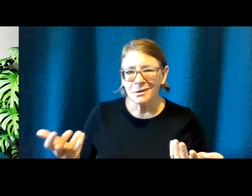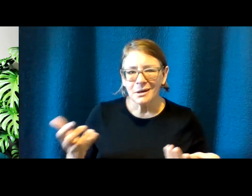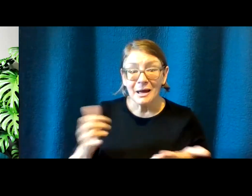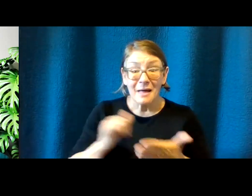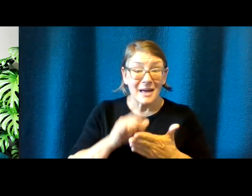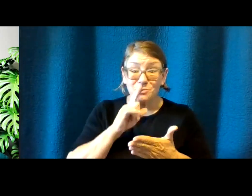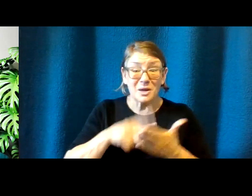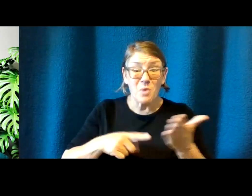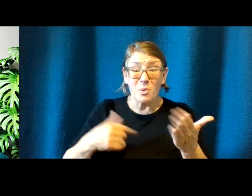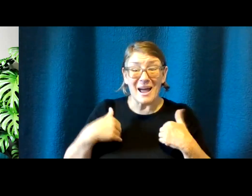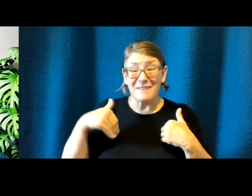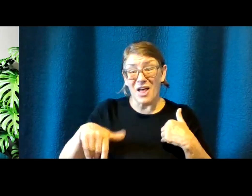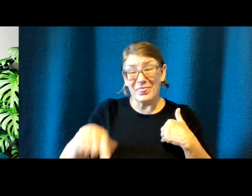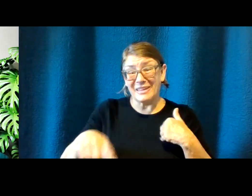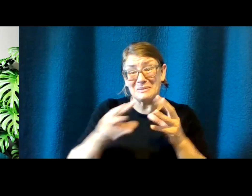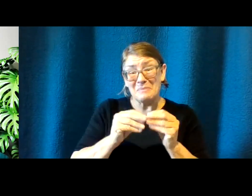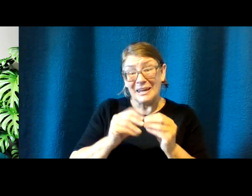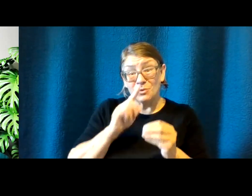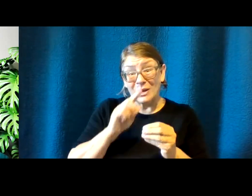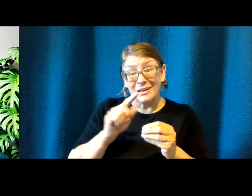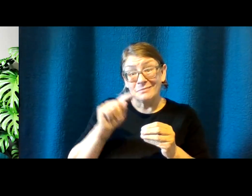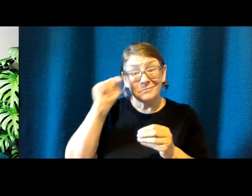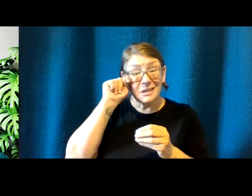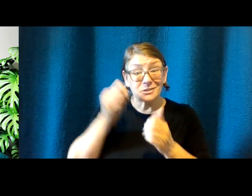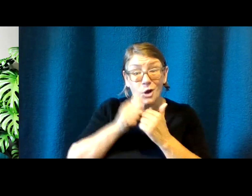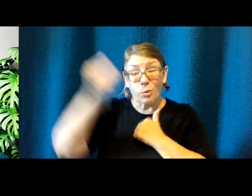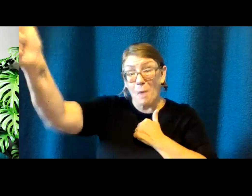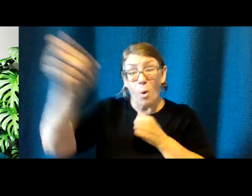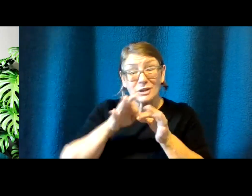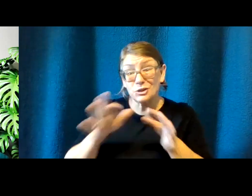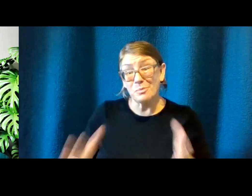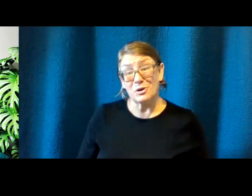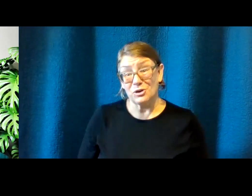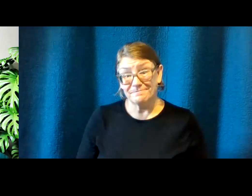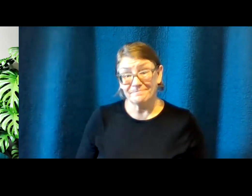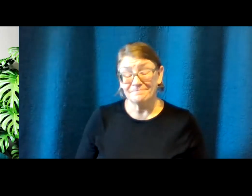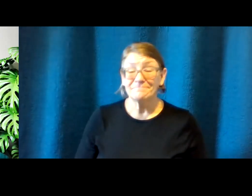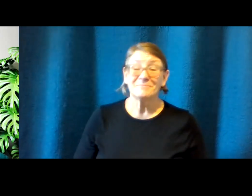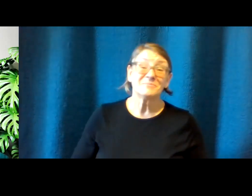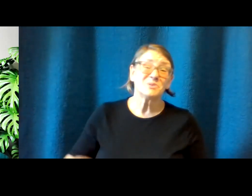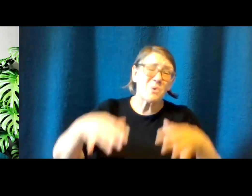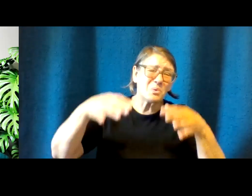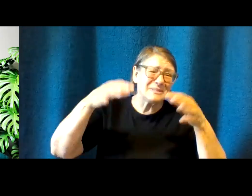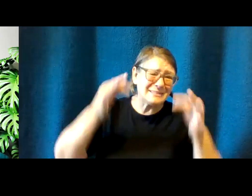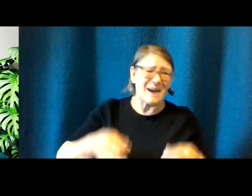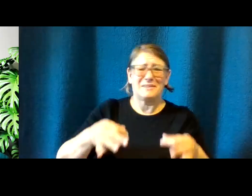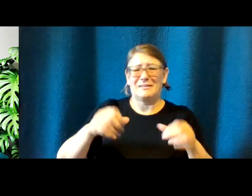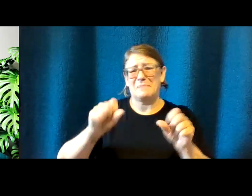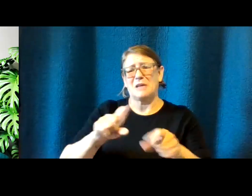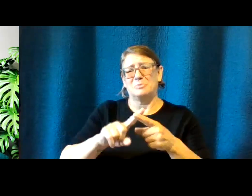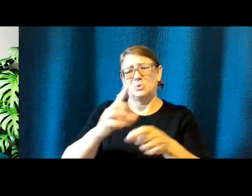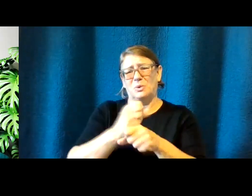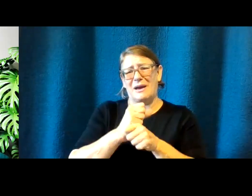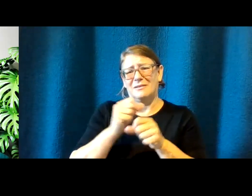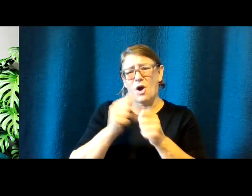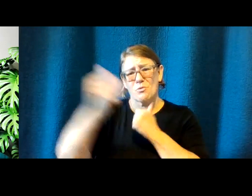we have on this meeting is a remote interpreter. So, so again, absolutely possible to do. And again,